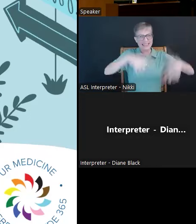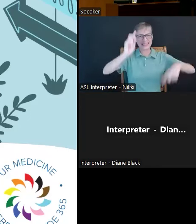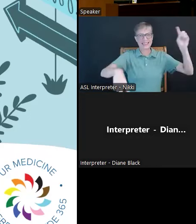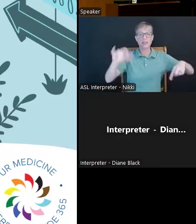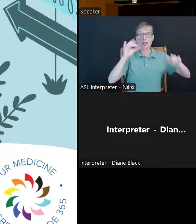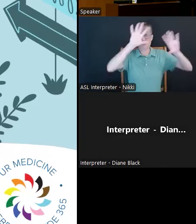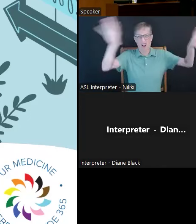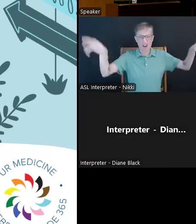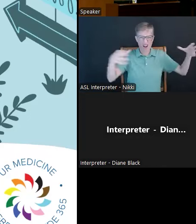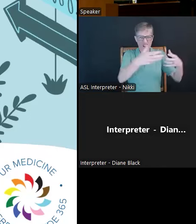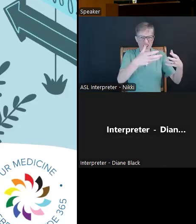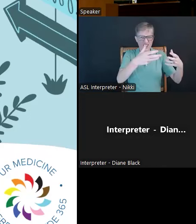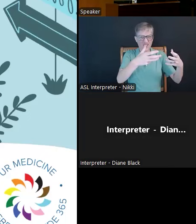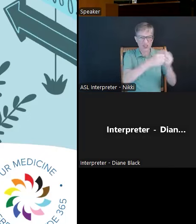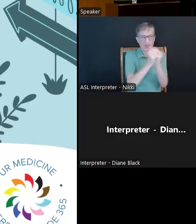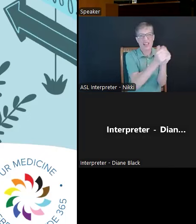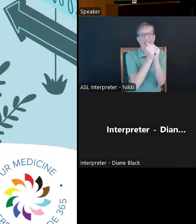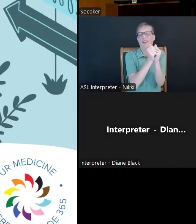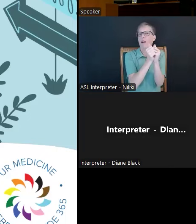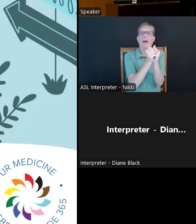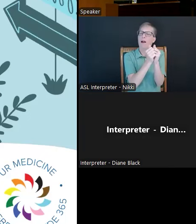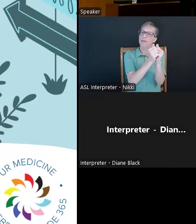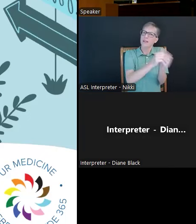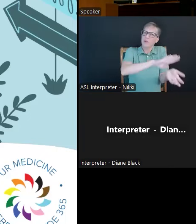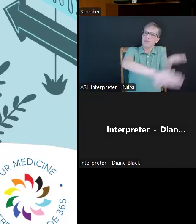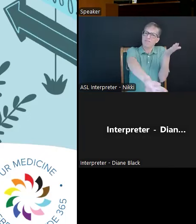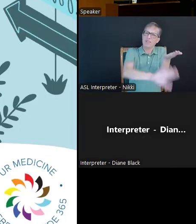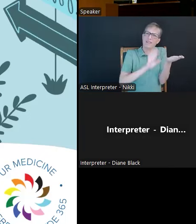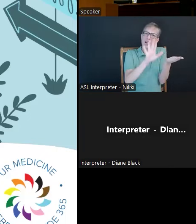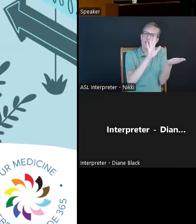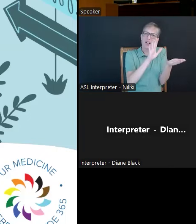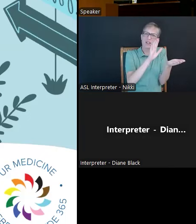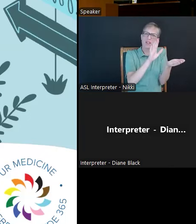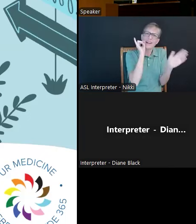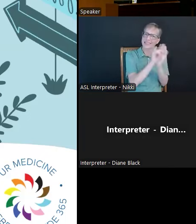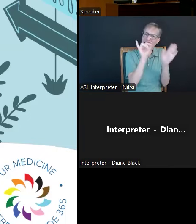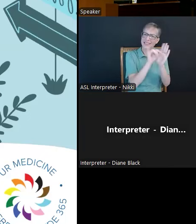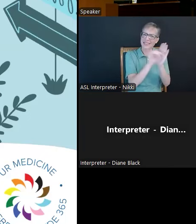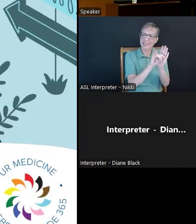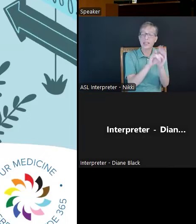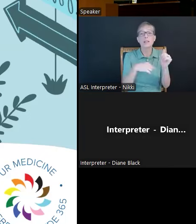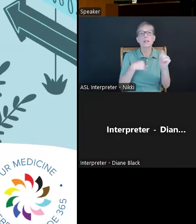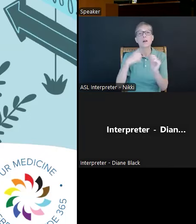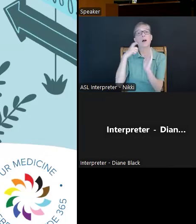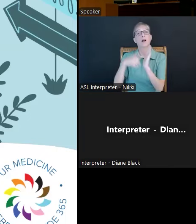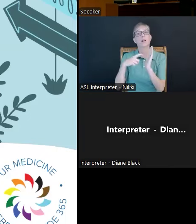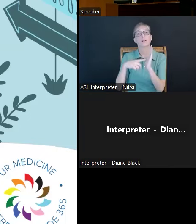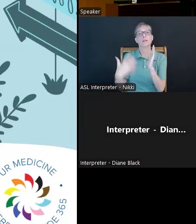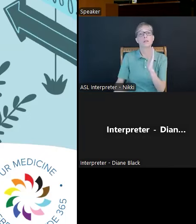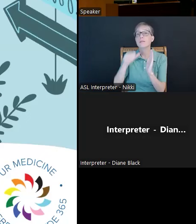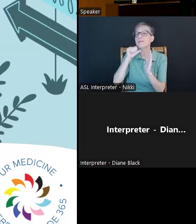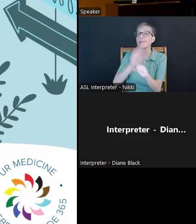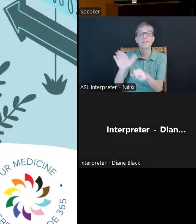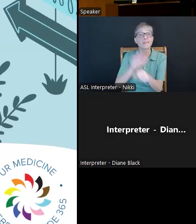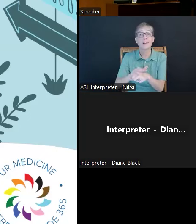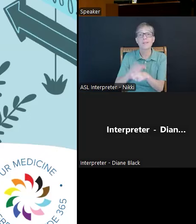between my work with Eric and some focus groups that I did, I really recognized the lack of gender affirming healthcare in